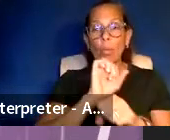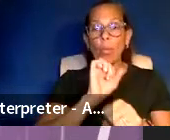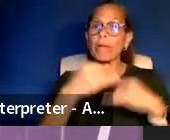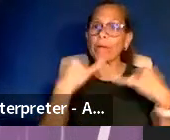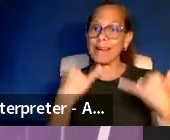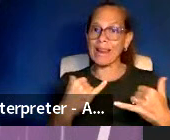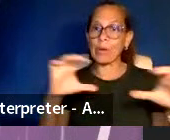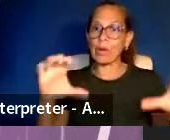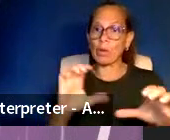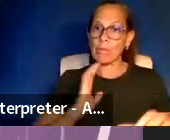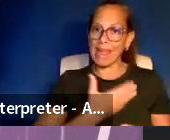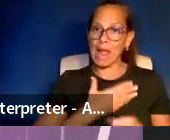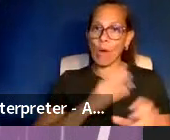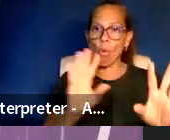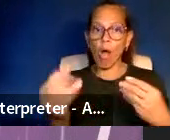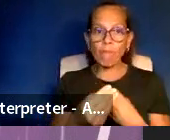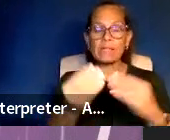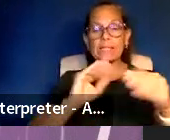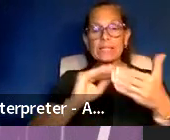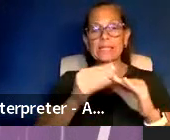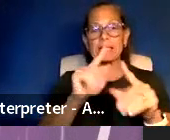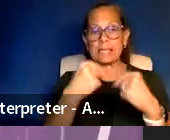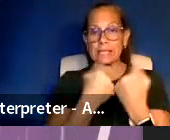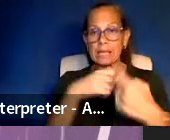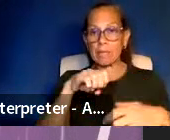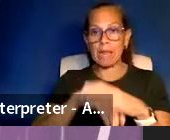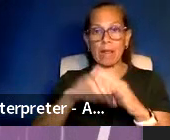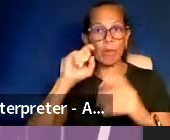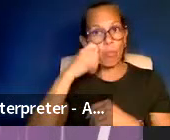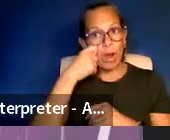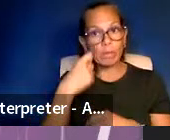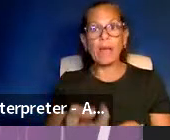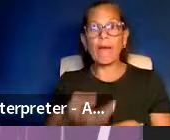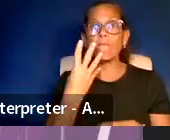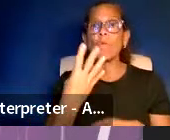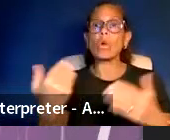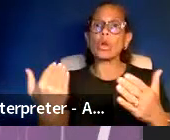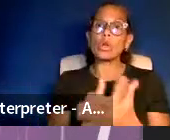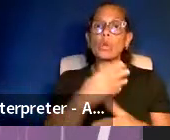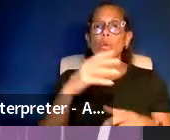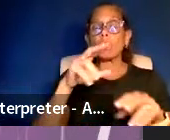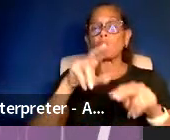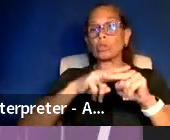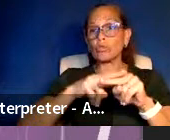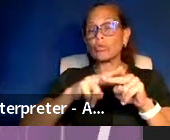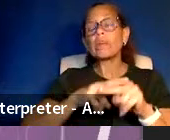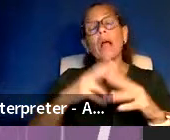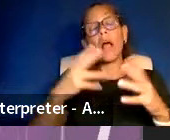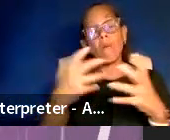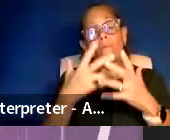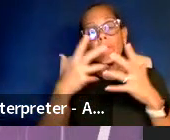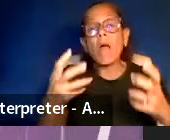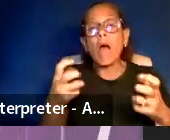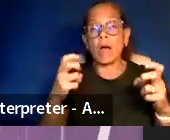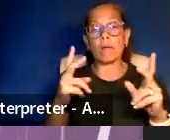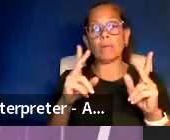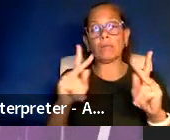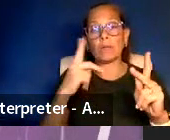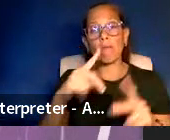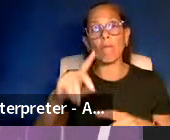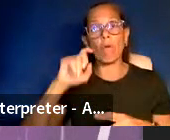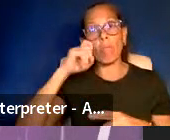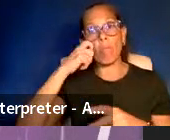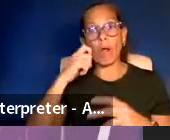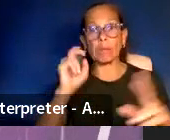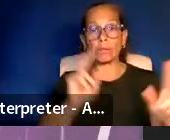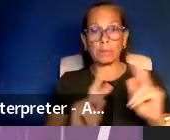done by our office and city team in the Bronx. Bringing 4 new Metro North stations to the Bronx creates an incredible opportunity for Bronx